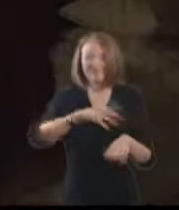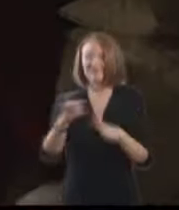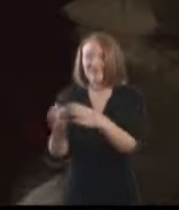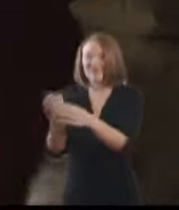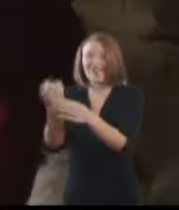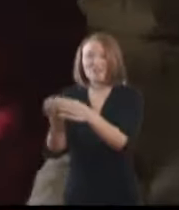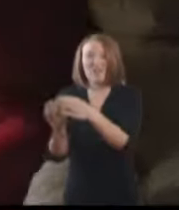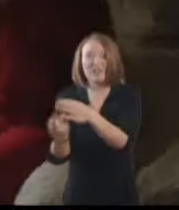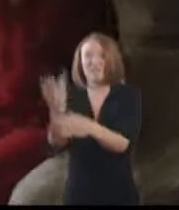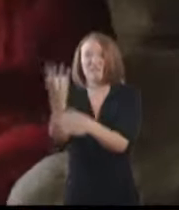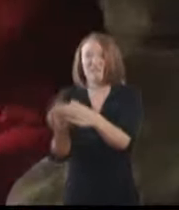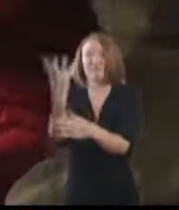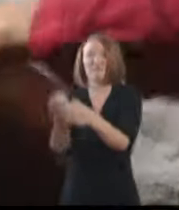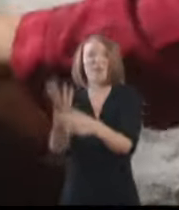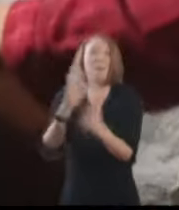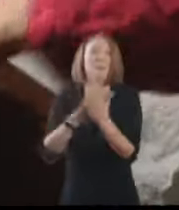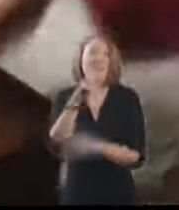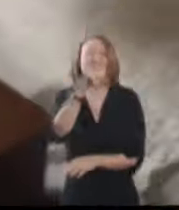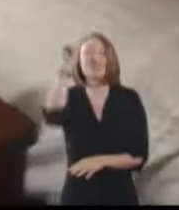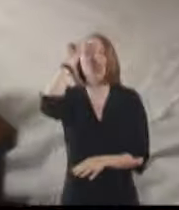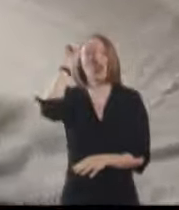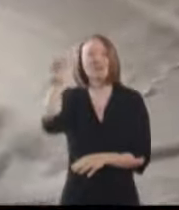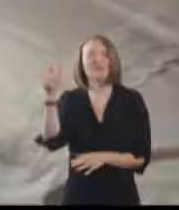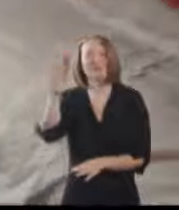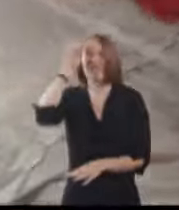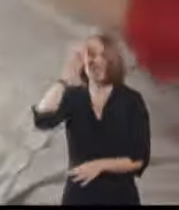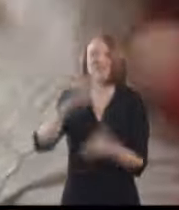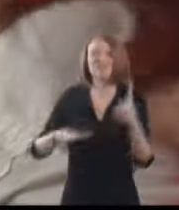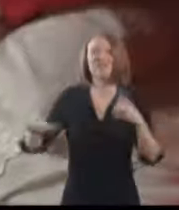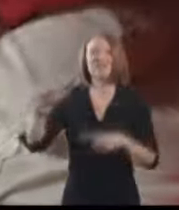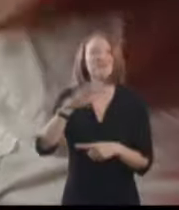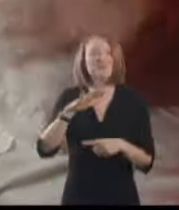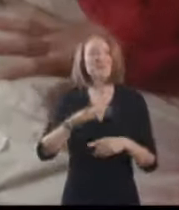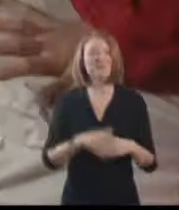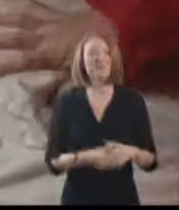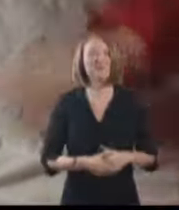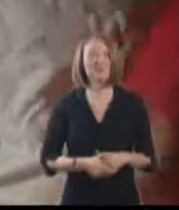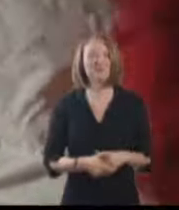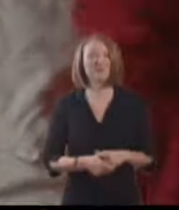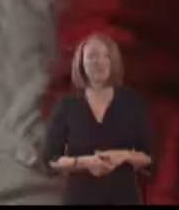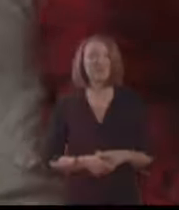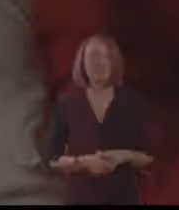make the vibrating alarm vibrate and the strobe flash to let you know there is danger.